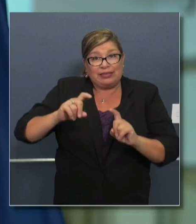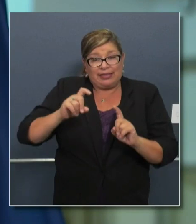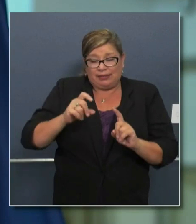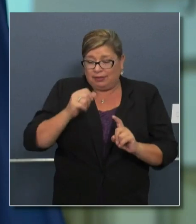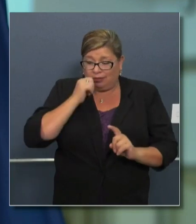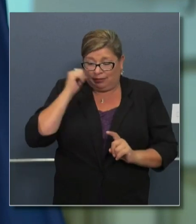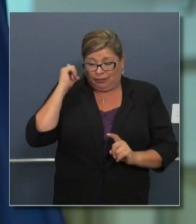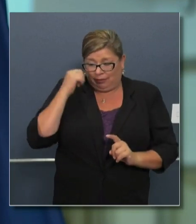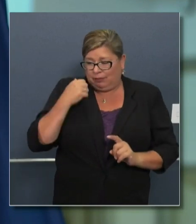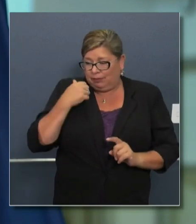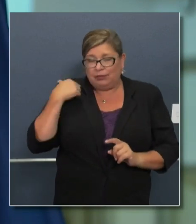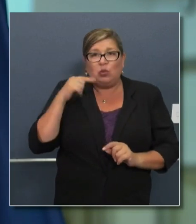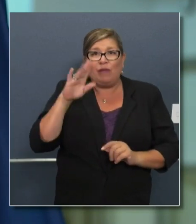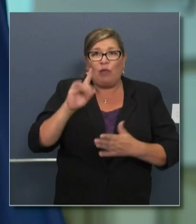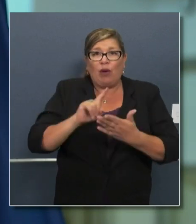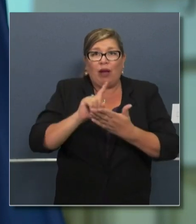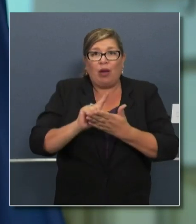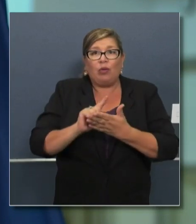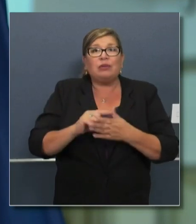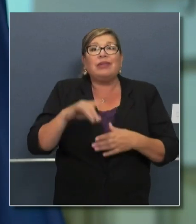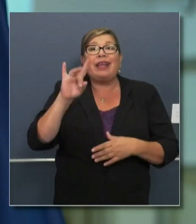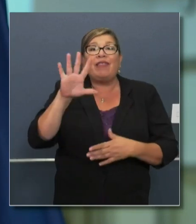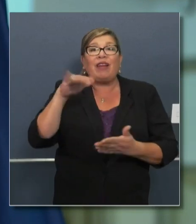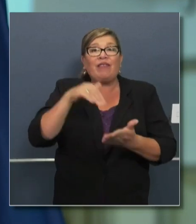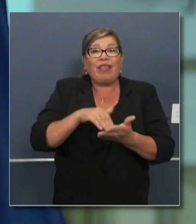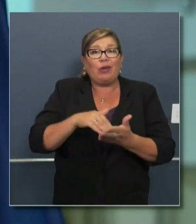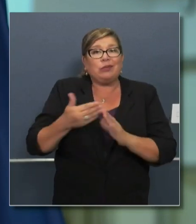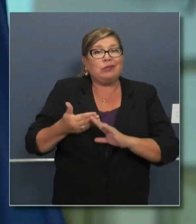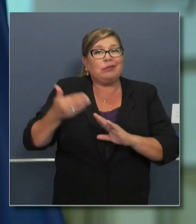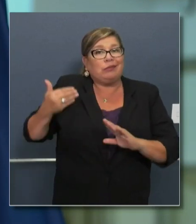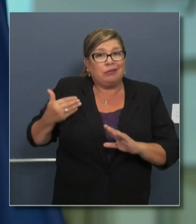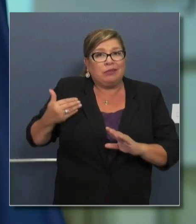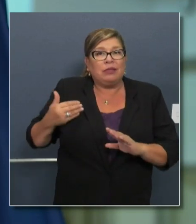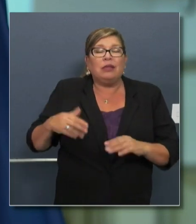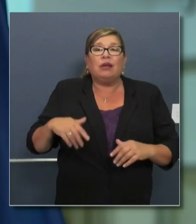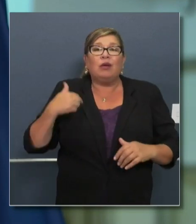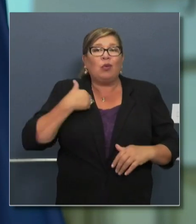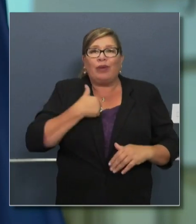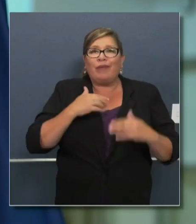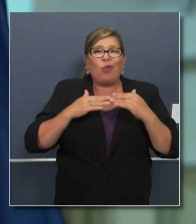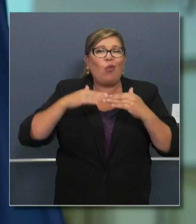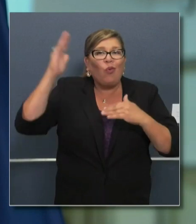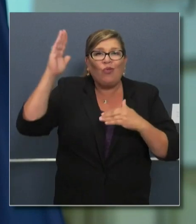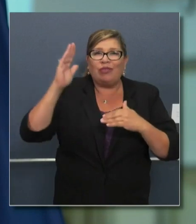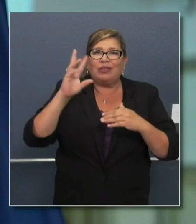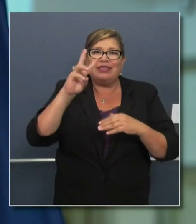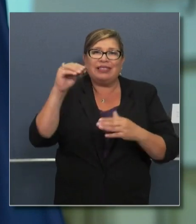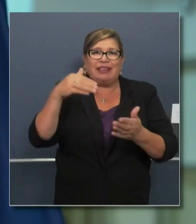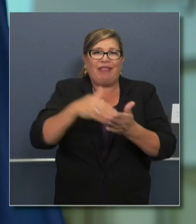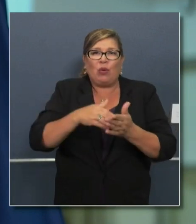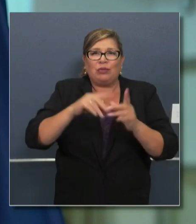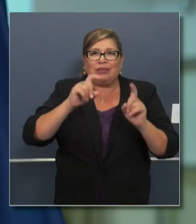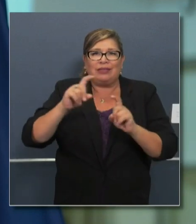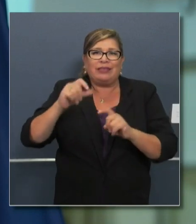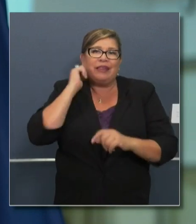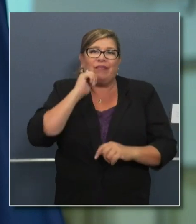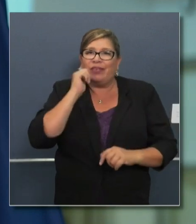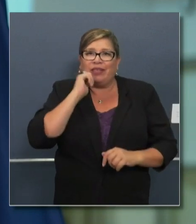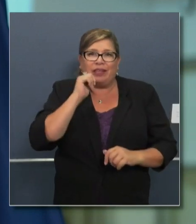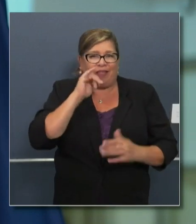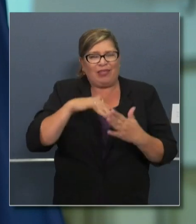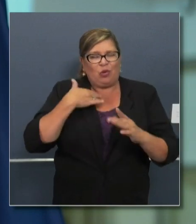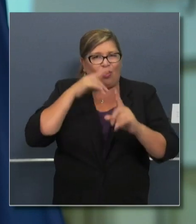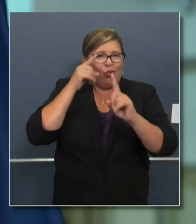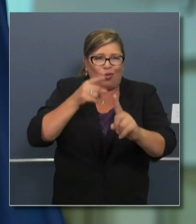previous reporting period. We are now exceeding our goal of 60,000 tests on a daily basis. I'll remind people